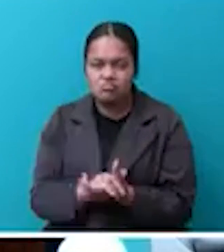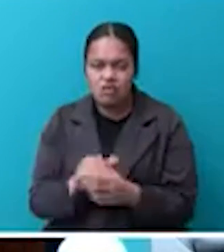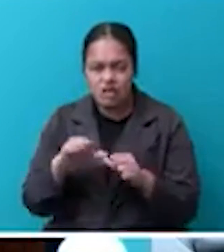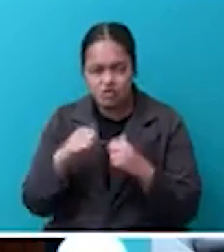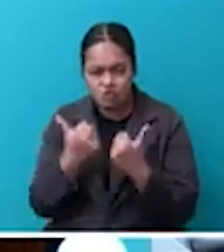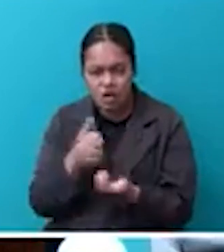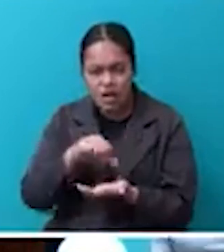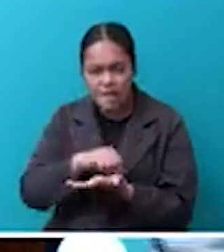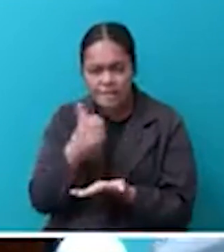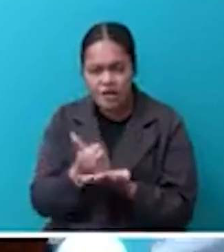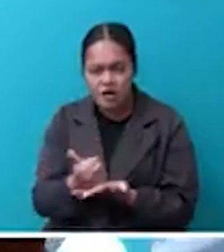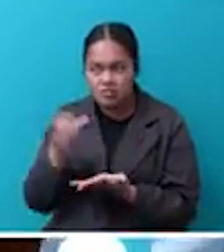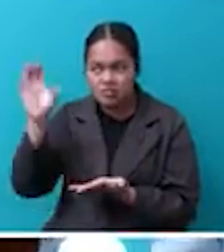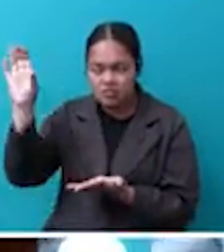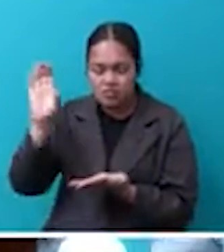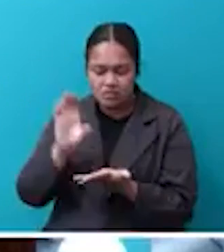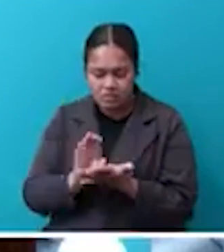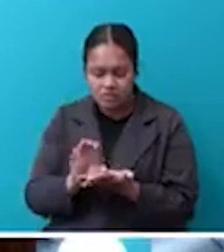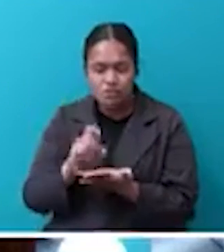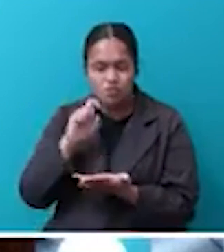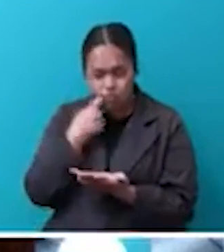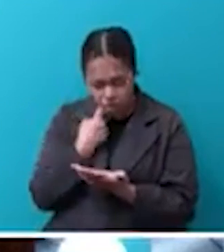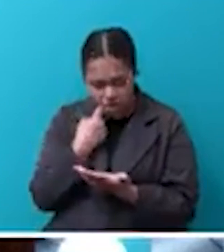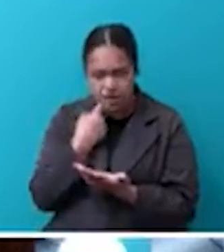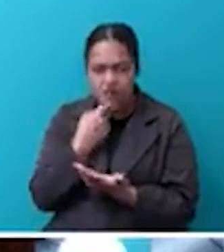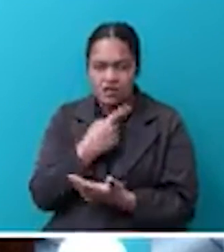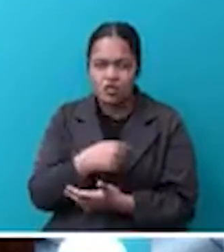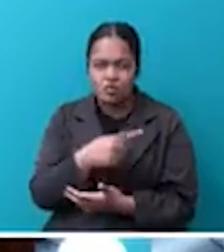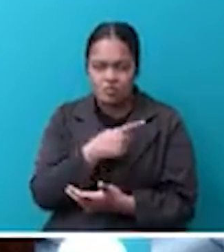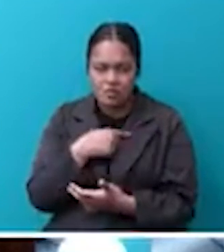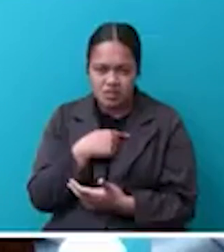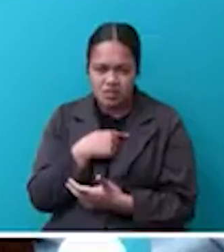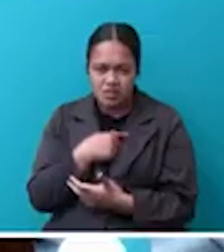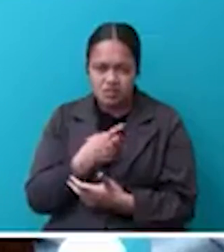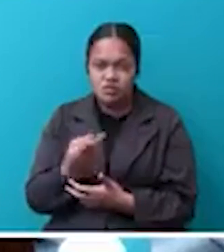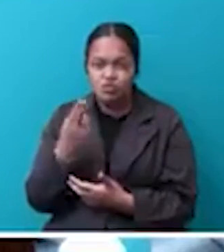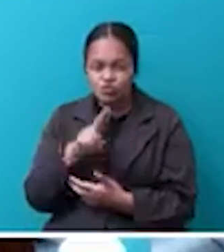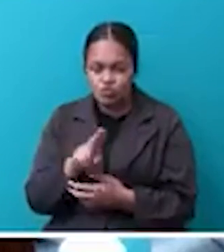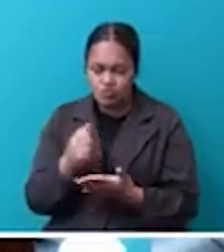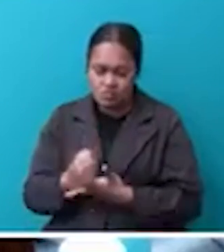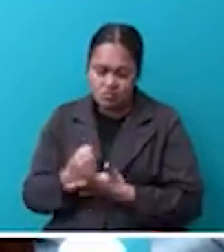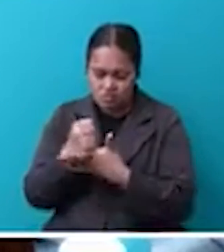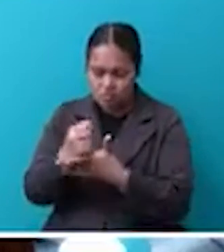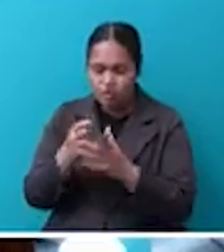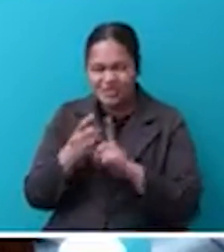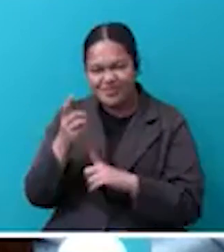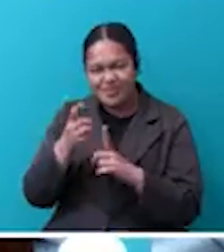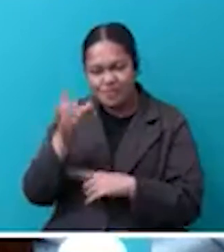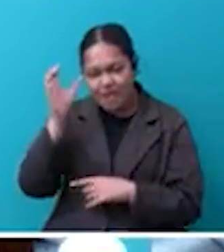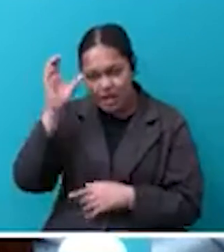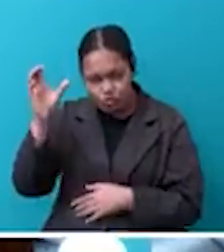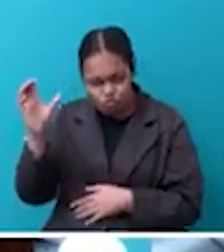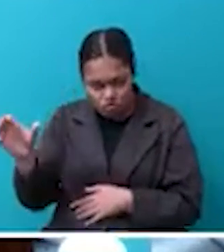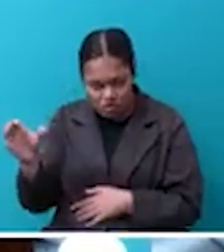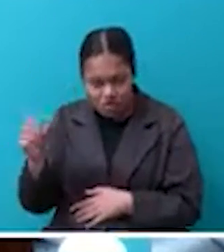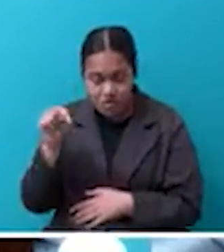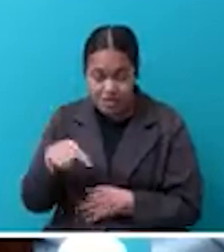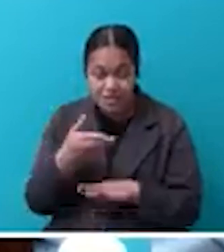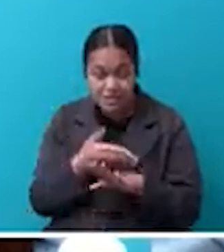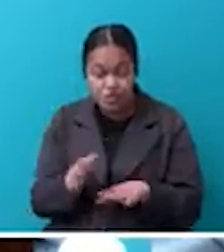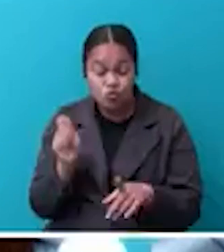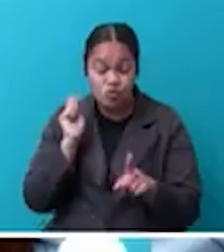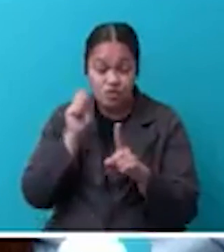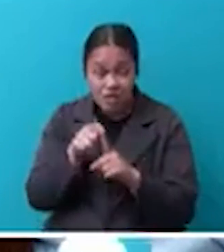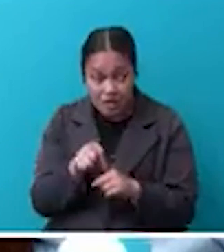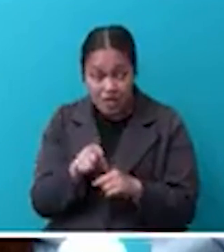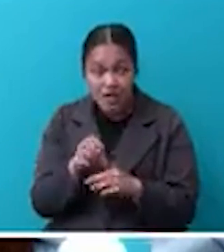of climate financing that parties would commit to deploy annually to support developing countries. This new target was required